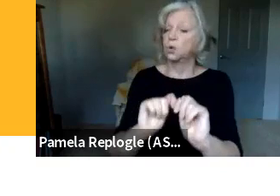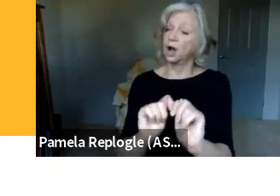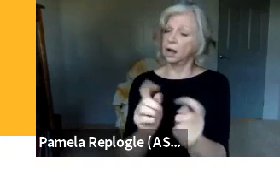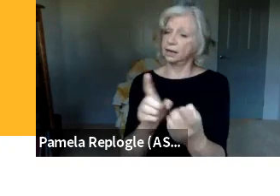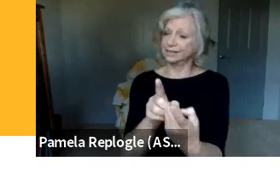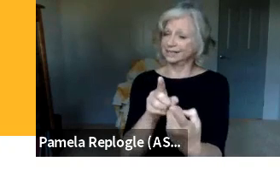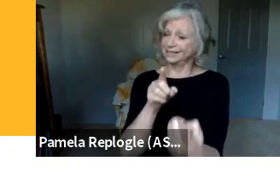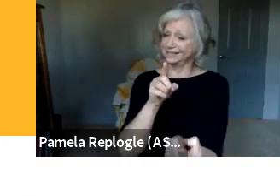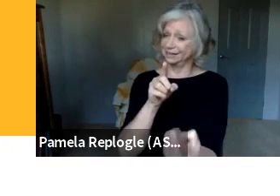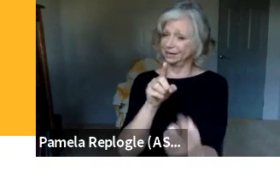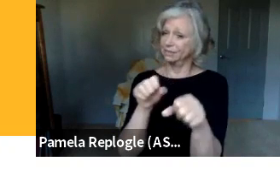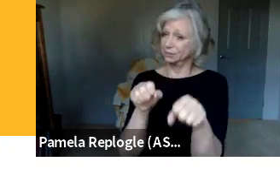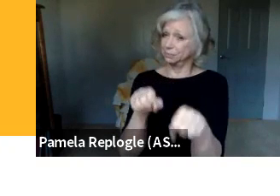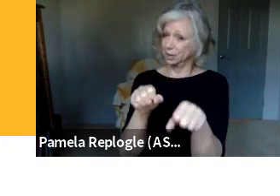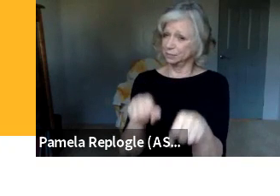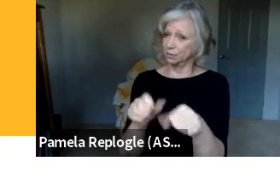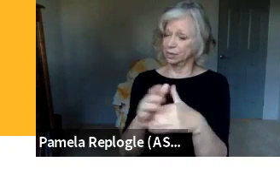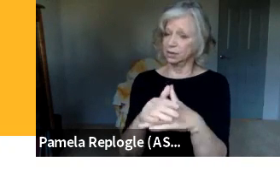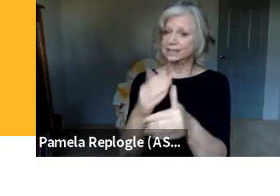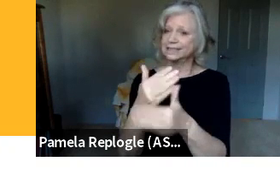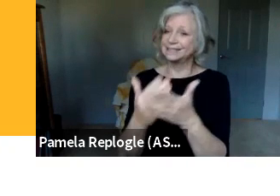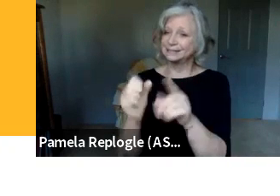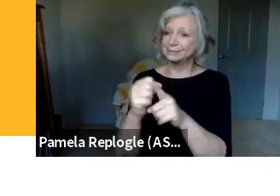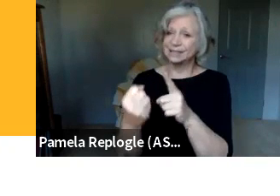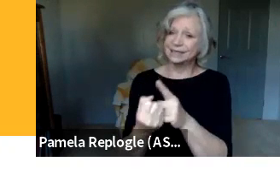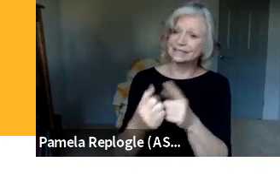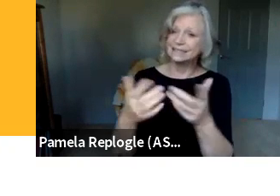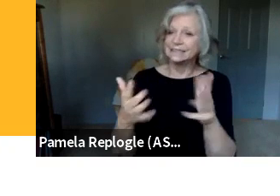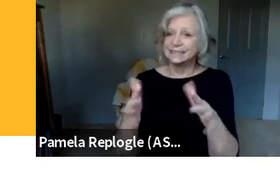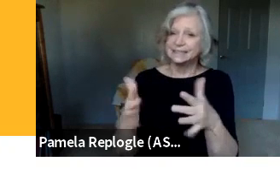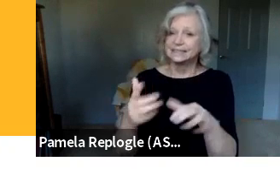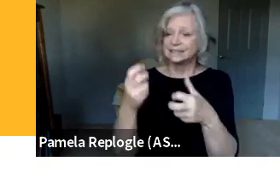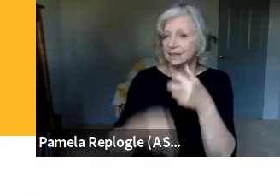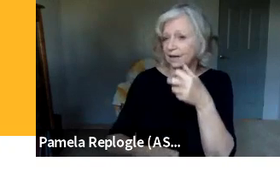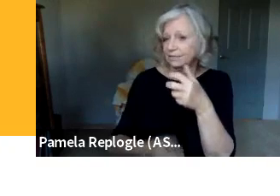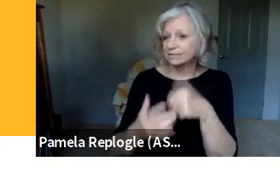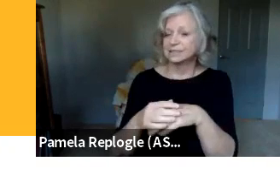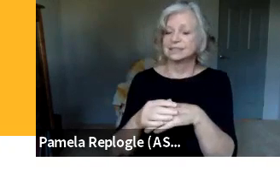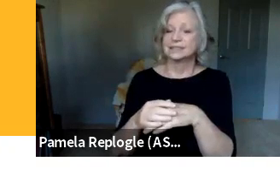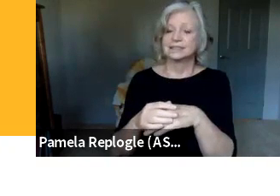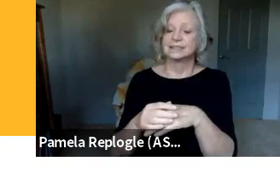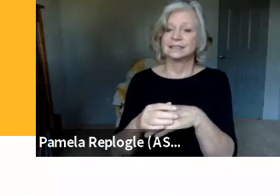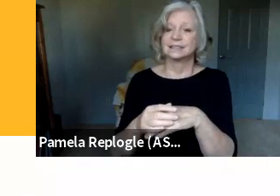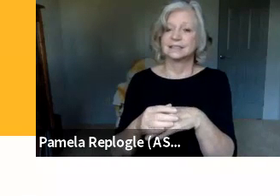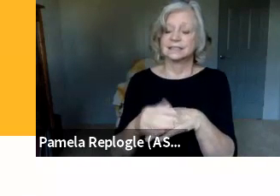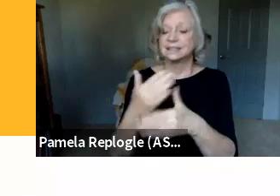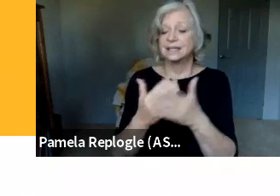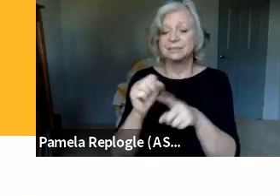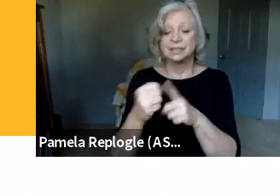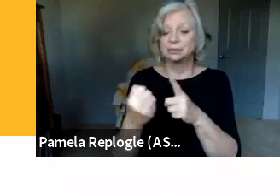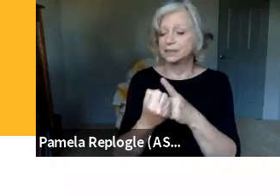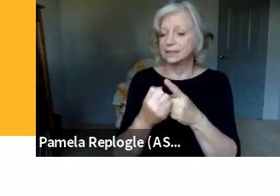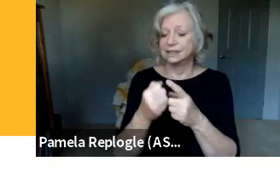distancing if possible. But in certain settings, physical distancing may not, or situations,